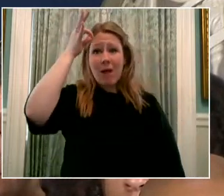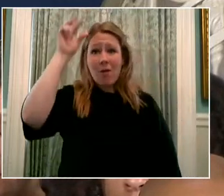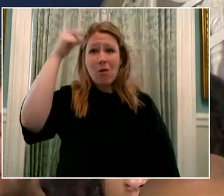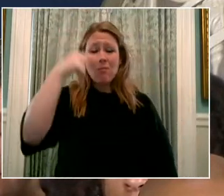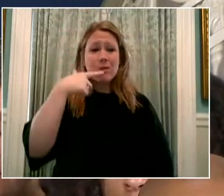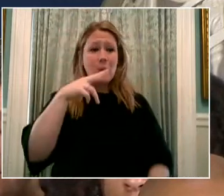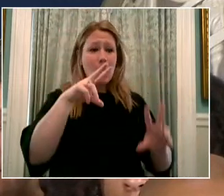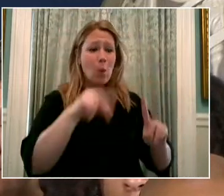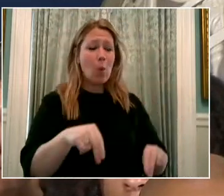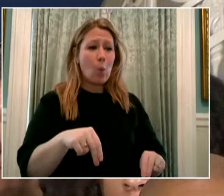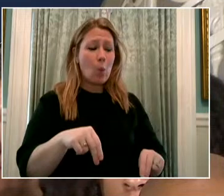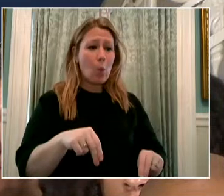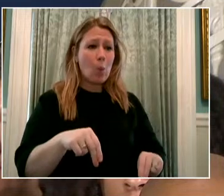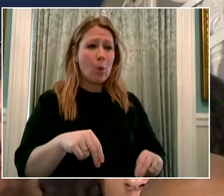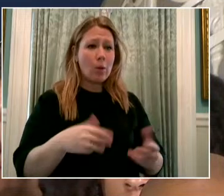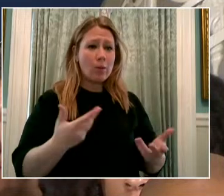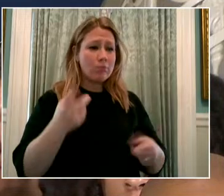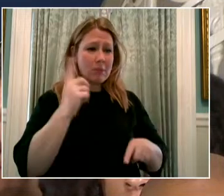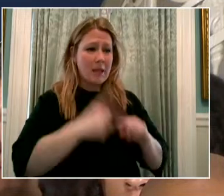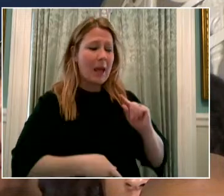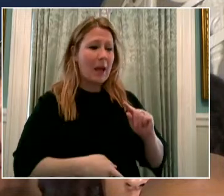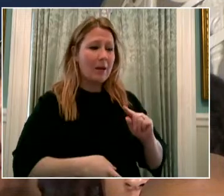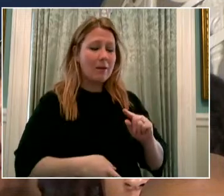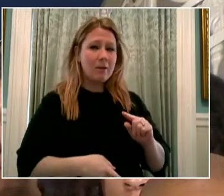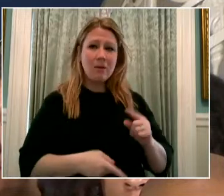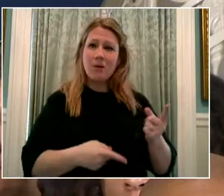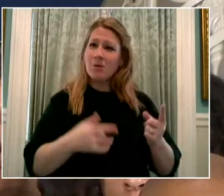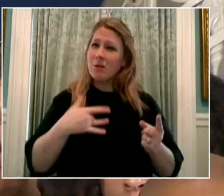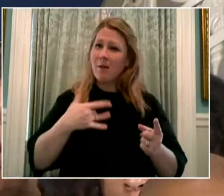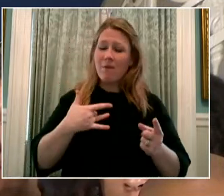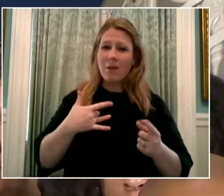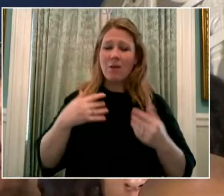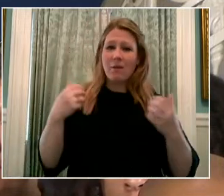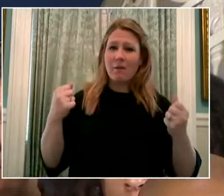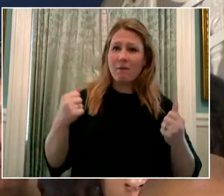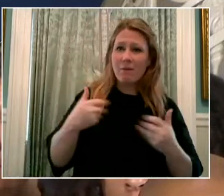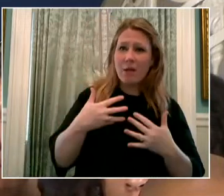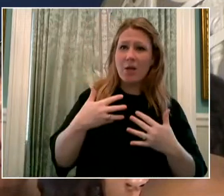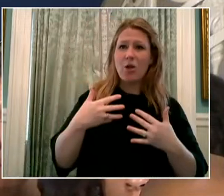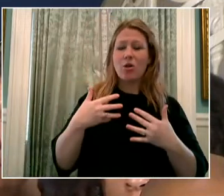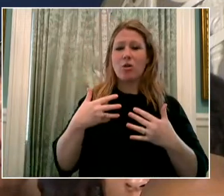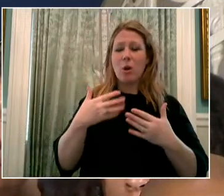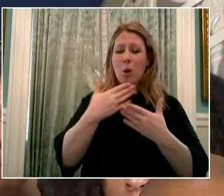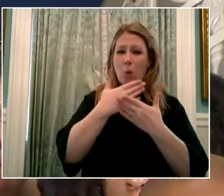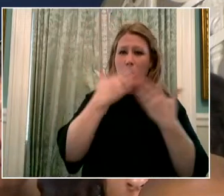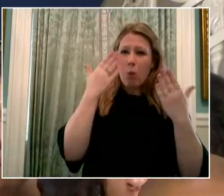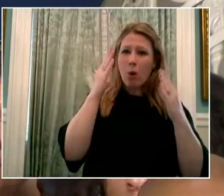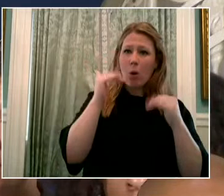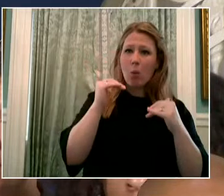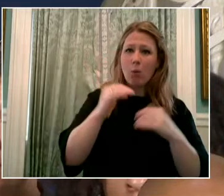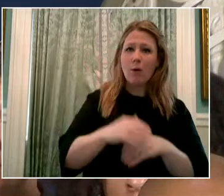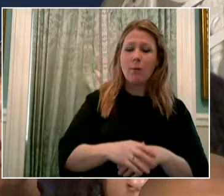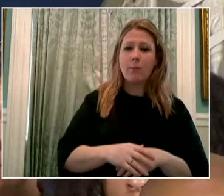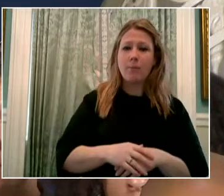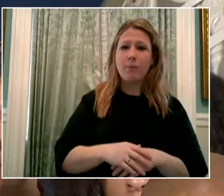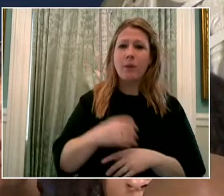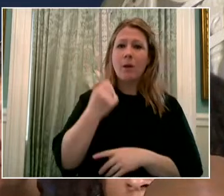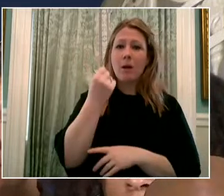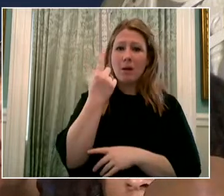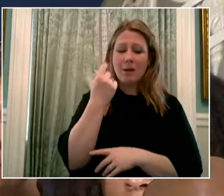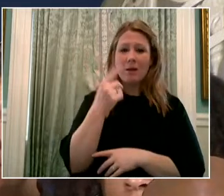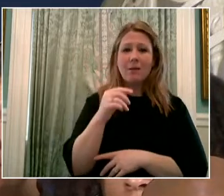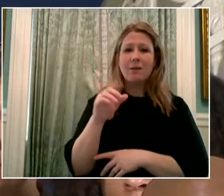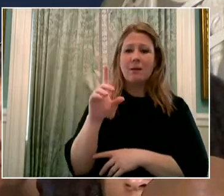fear. Just like DACA, TPS is not a long-term solution for migrants, but is something the federal